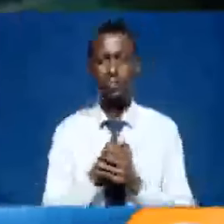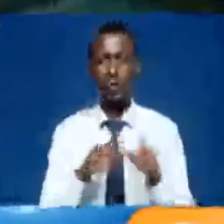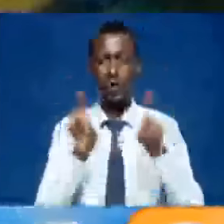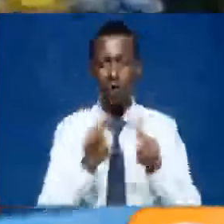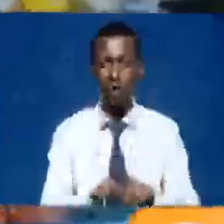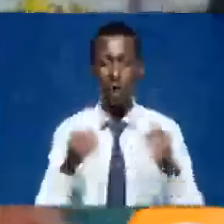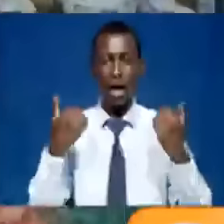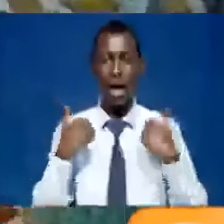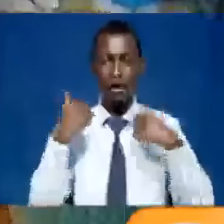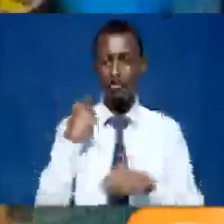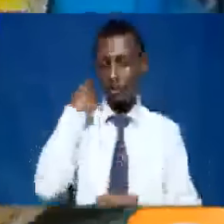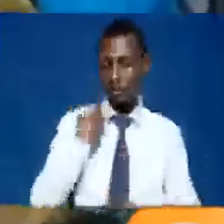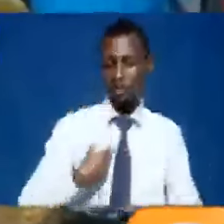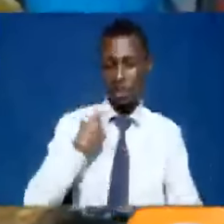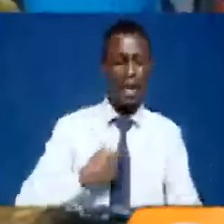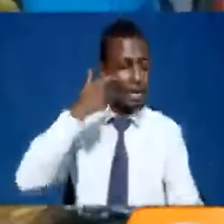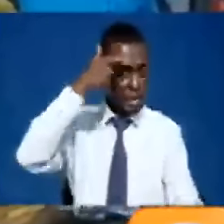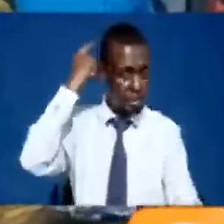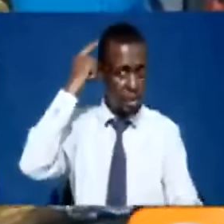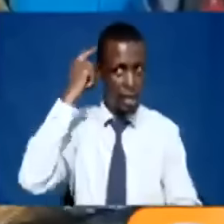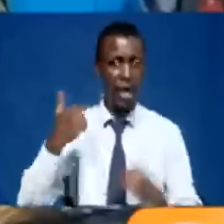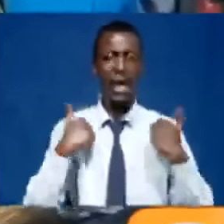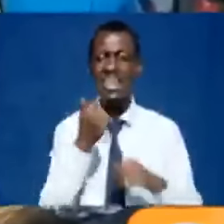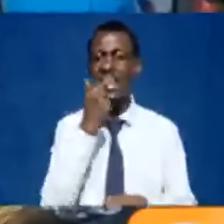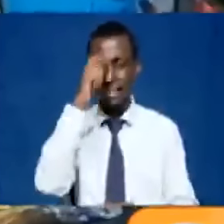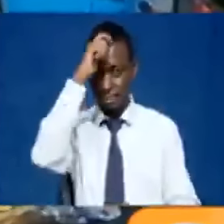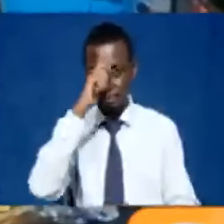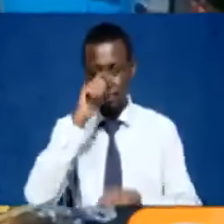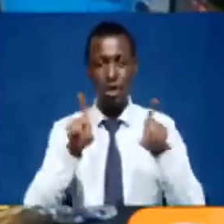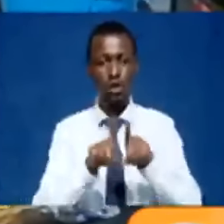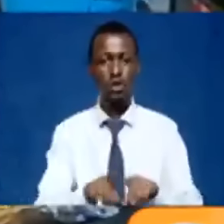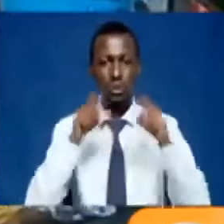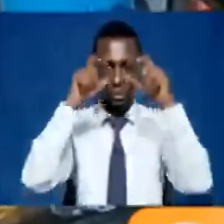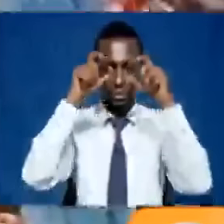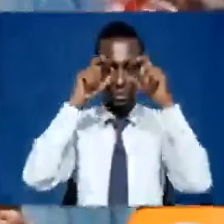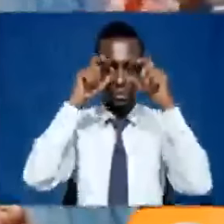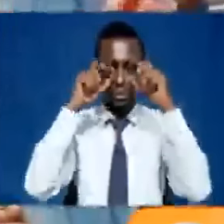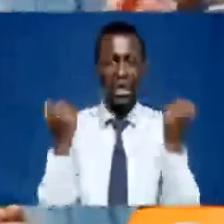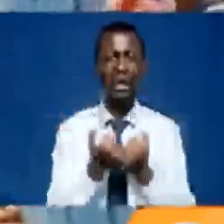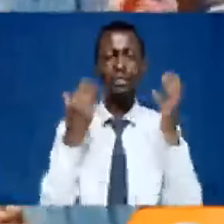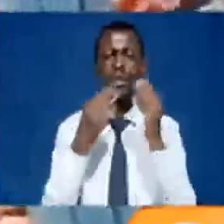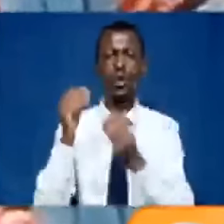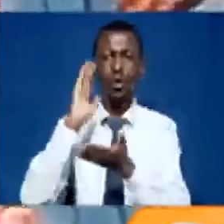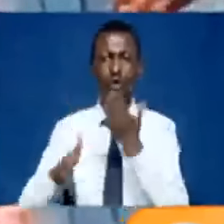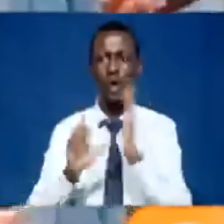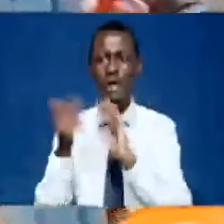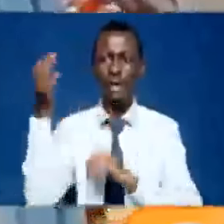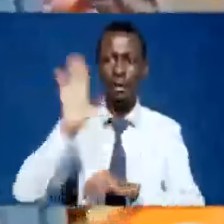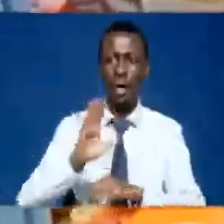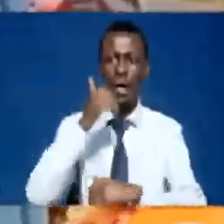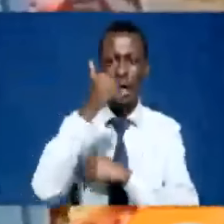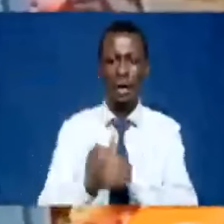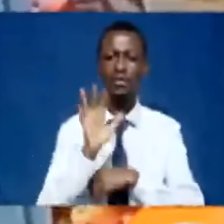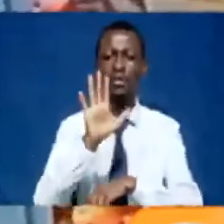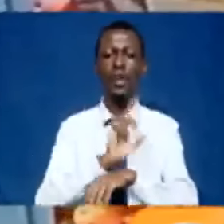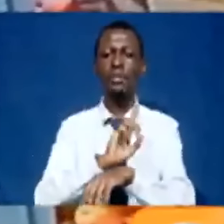black bag. The suspect was wearing a white cape and spectacles appeared to be in a hurry. He returned back after 5 minutes